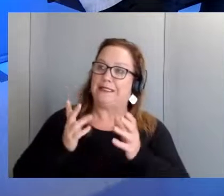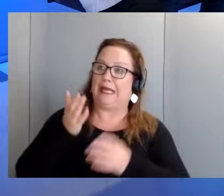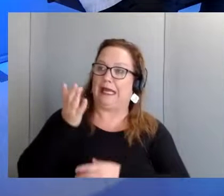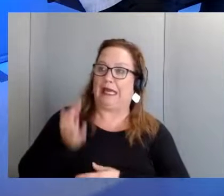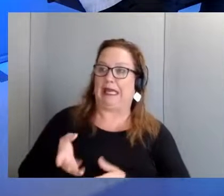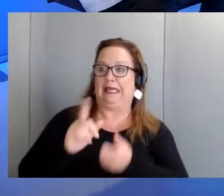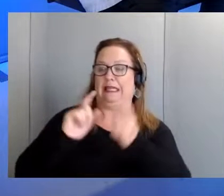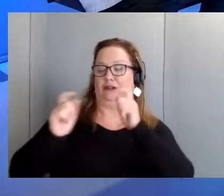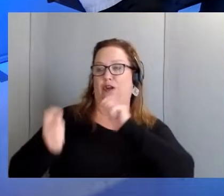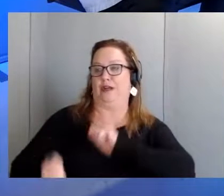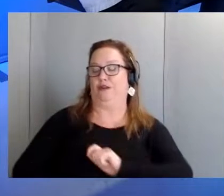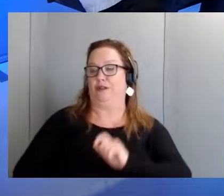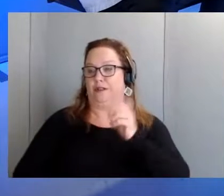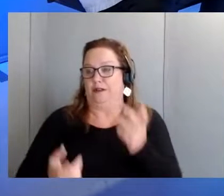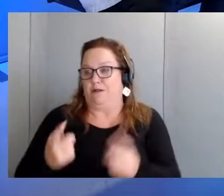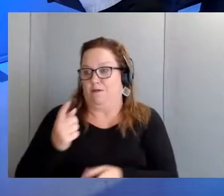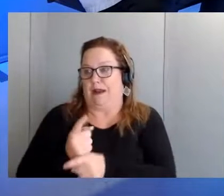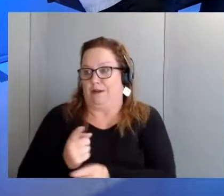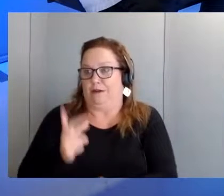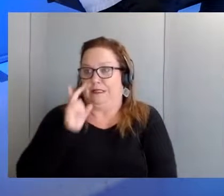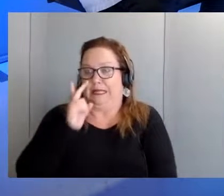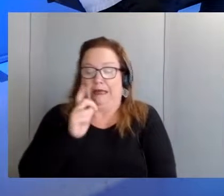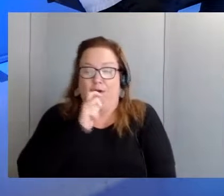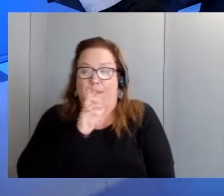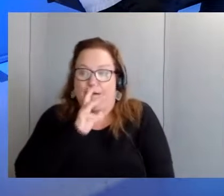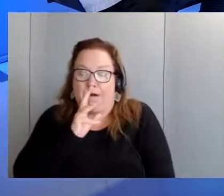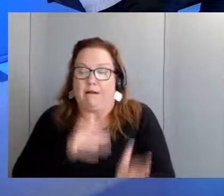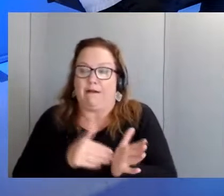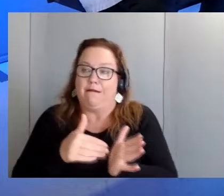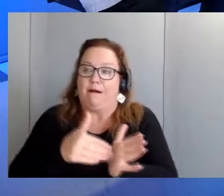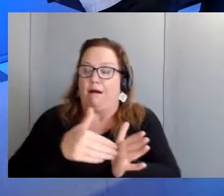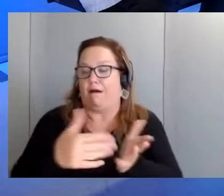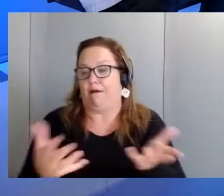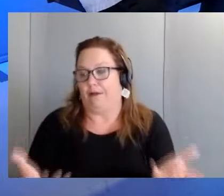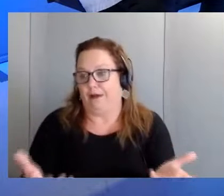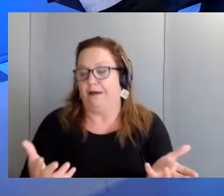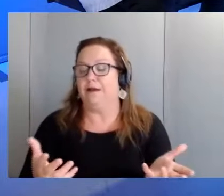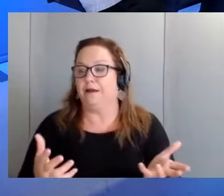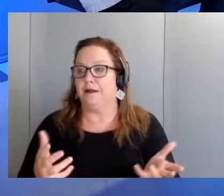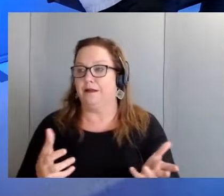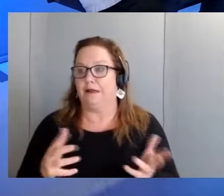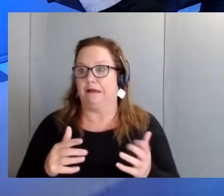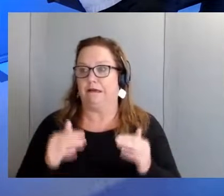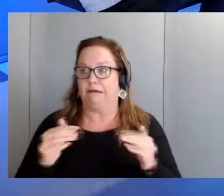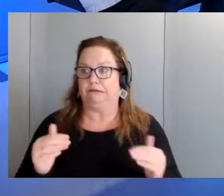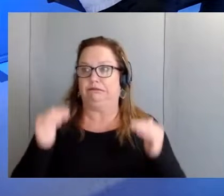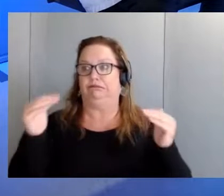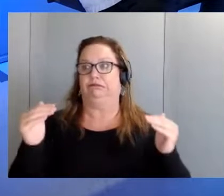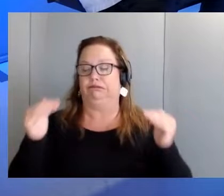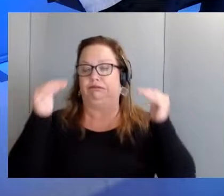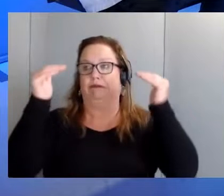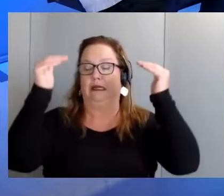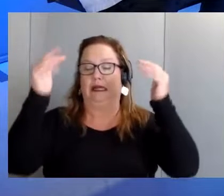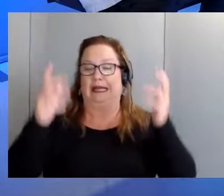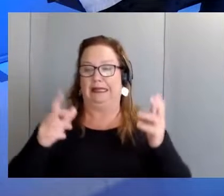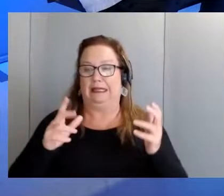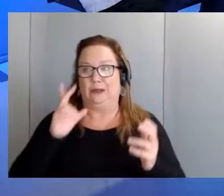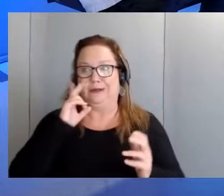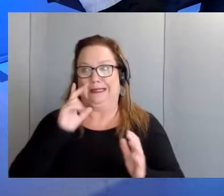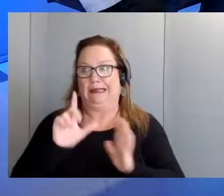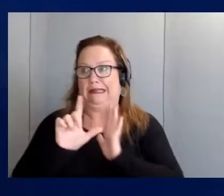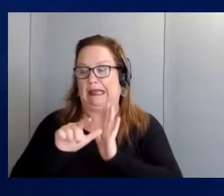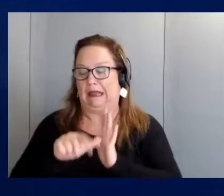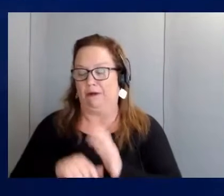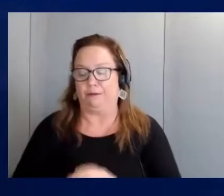I would imagine, right? Because if you're not seeing them or talking to them, then it starts to advance, and then sometimes you're finding it a little later than you should, right?